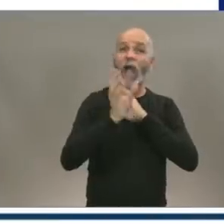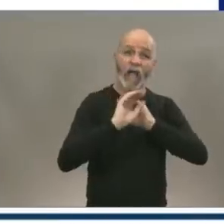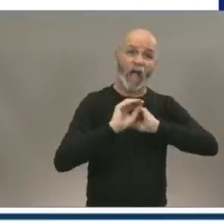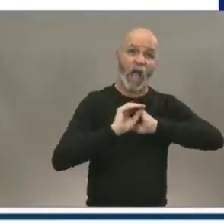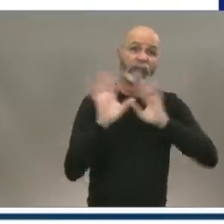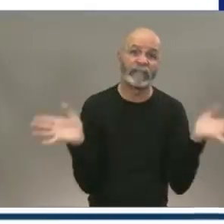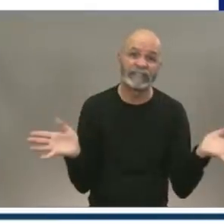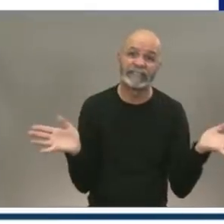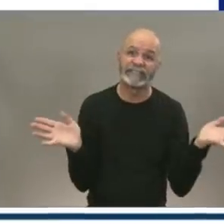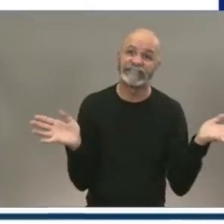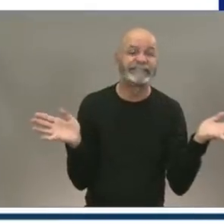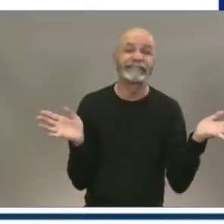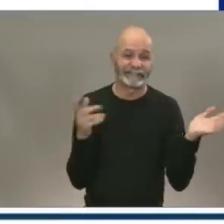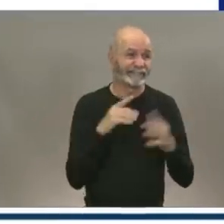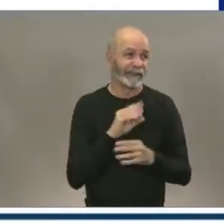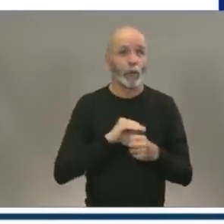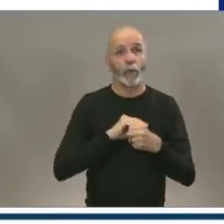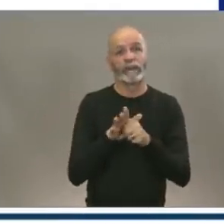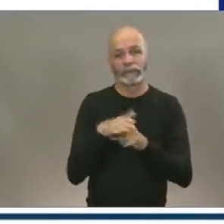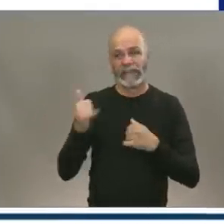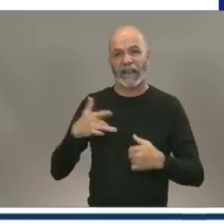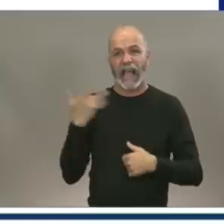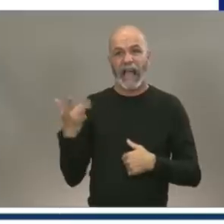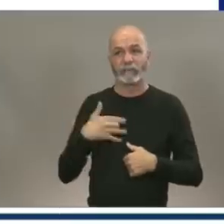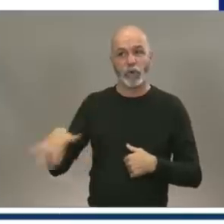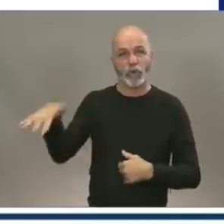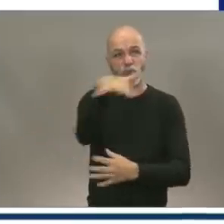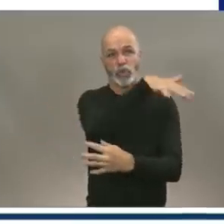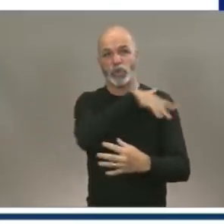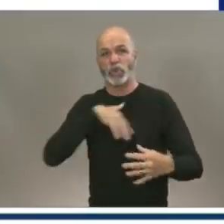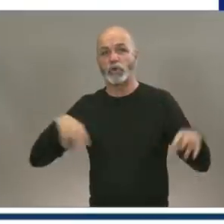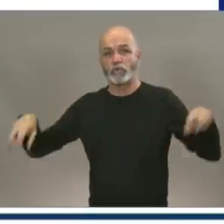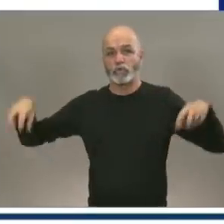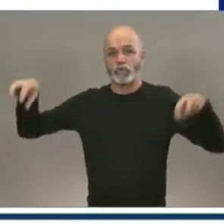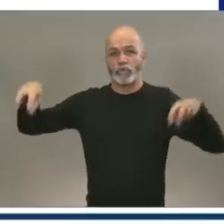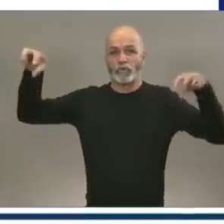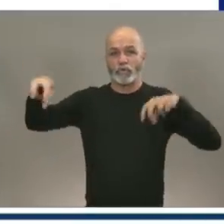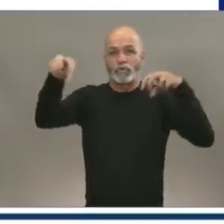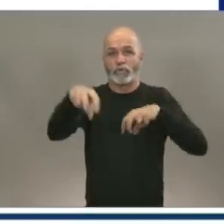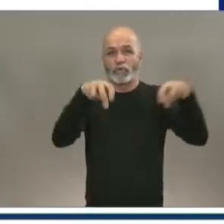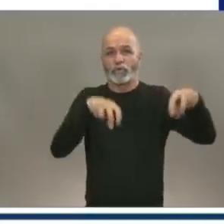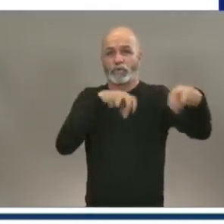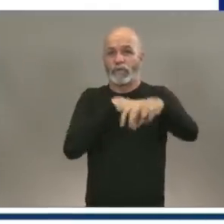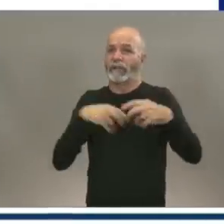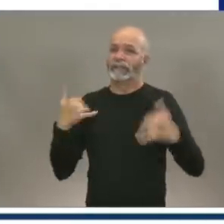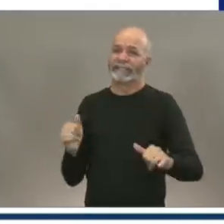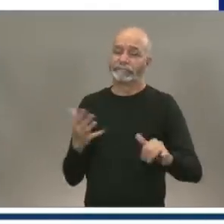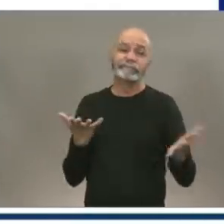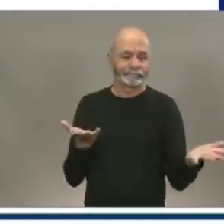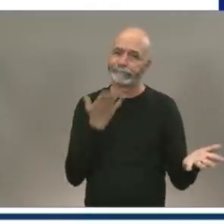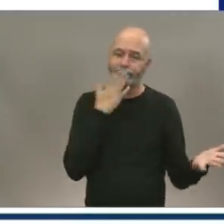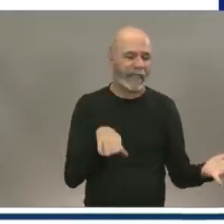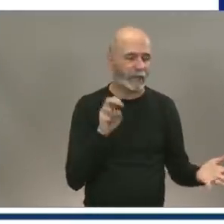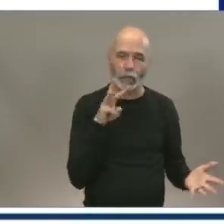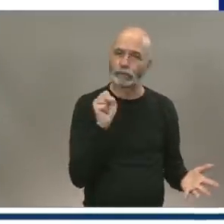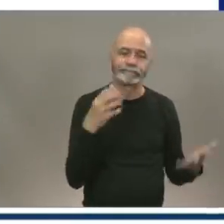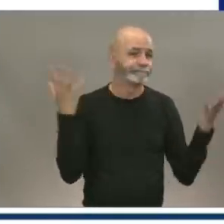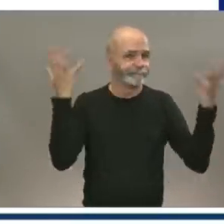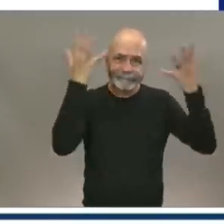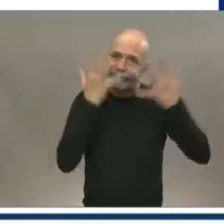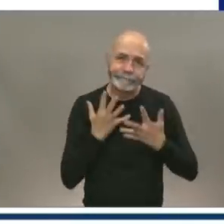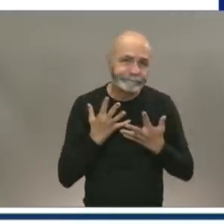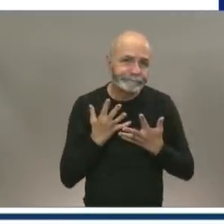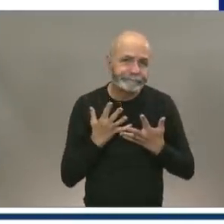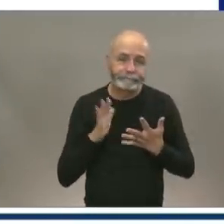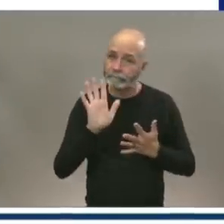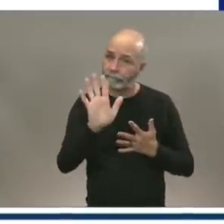going anywhere anytime soon, and that's bad news. But the good news is that it's pretty easy